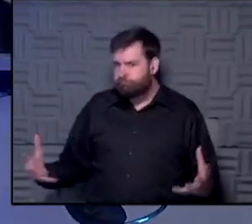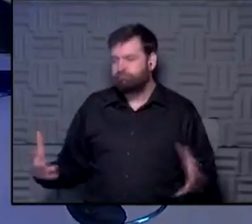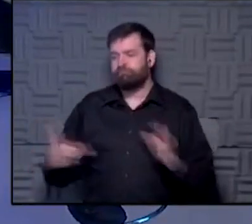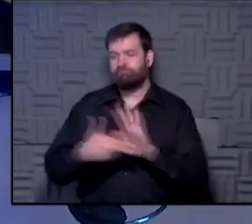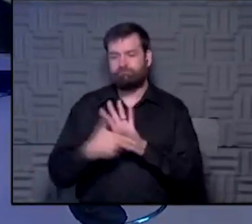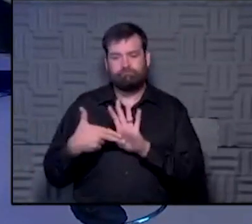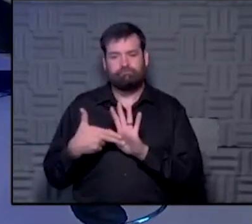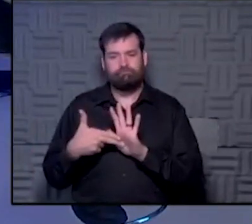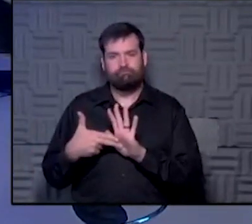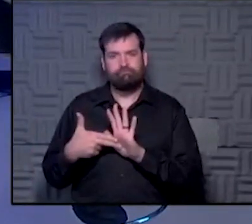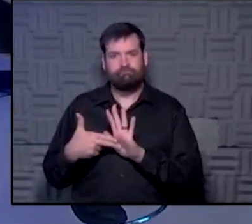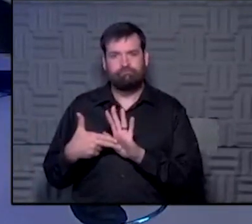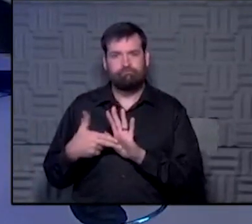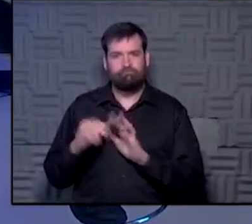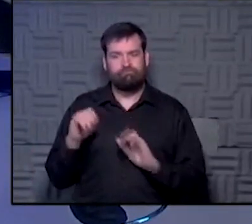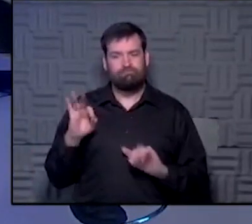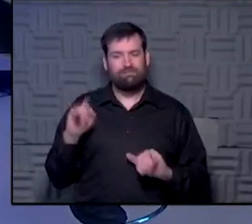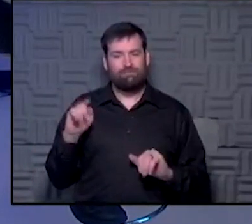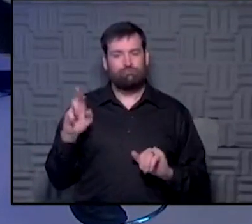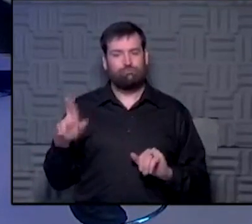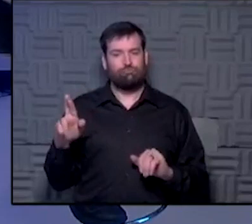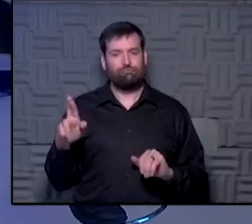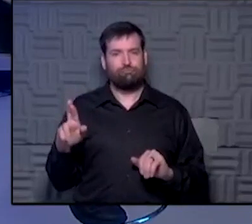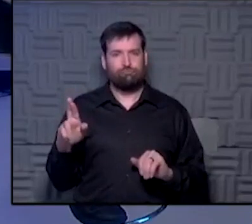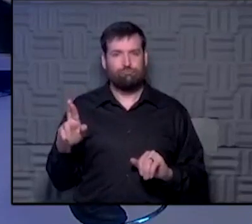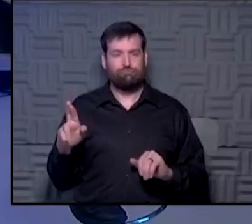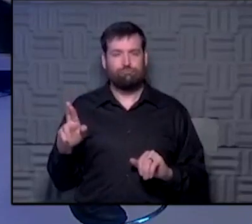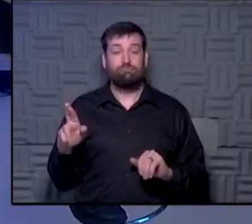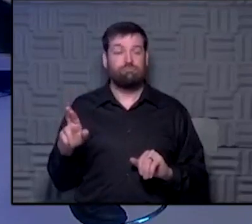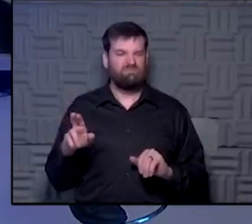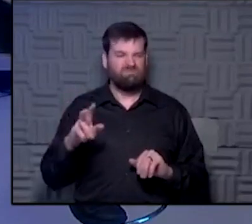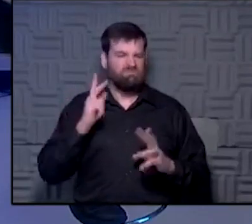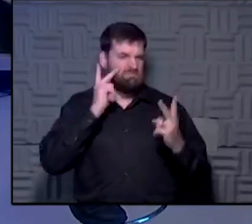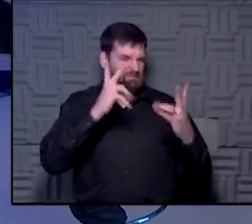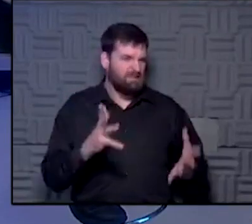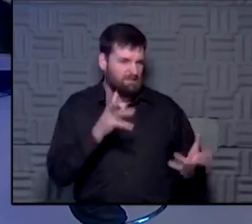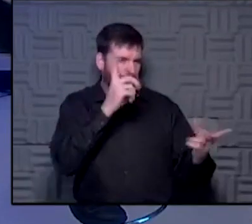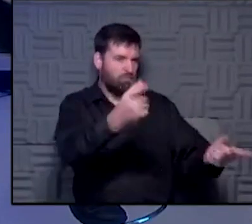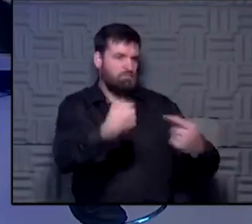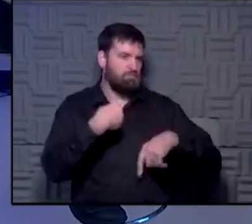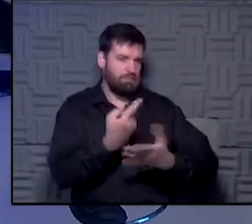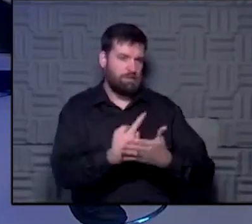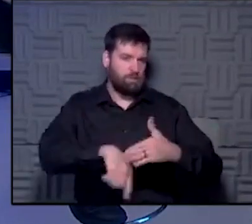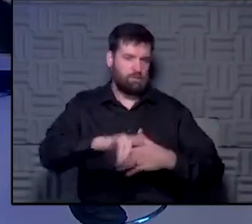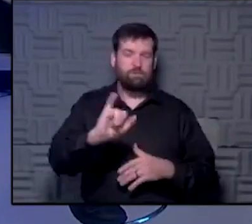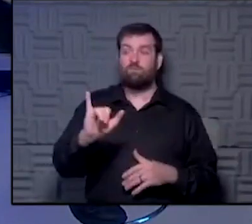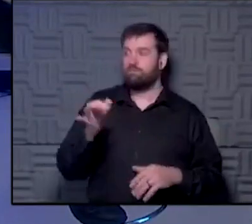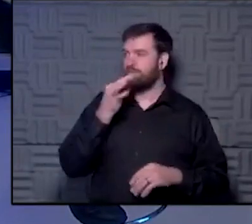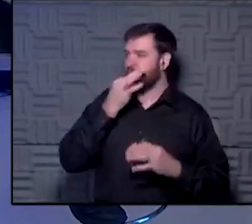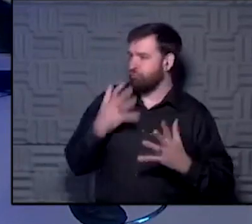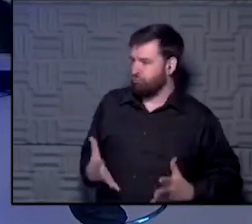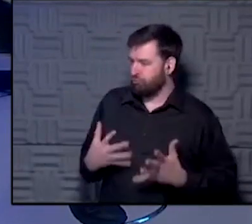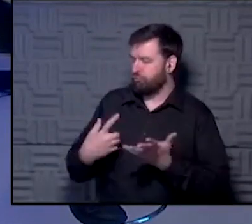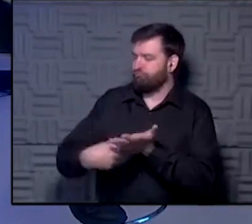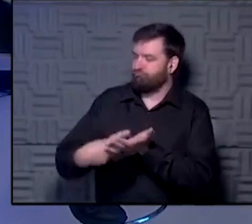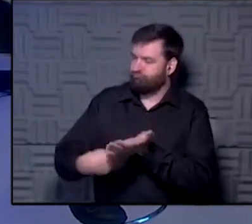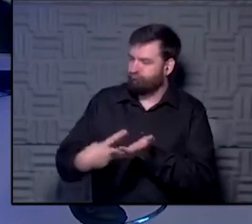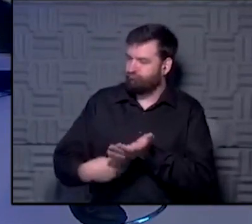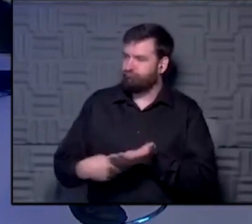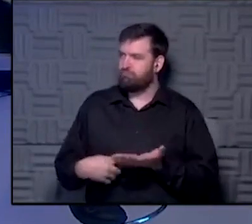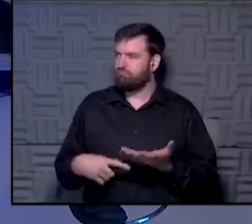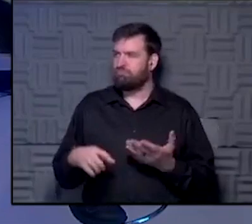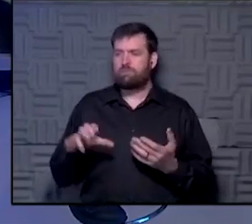considered a factor in, we're going to have guests on next week about that too, experts, talking about what